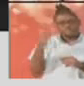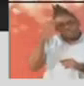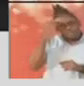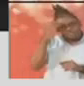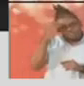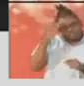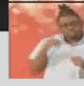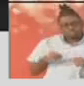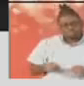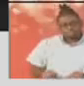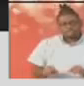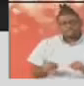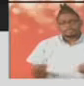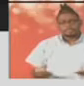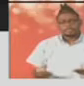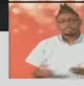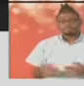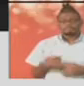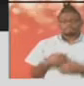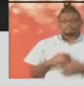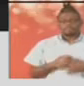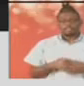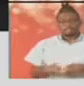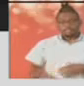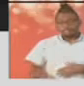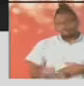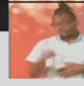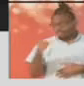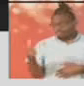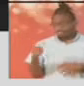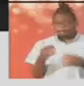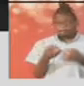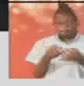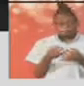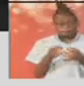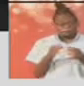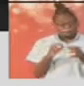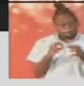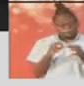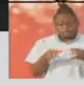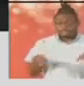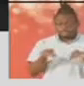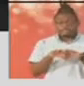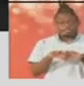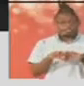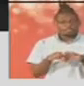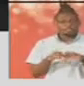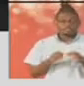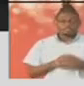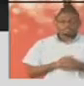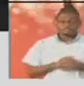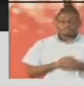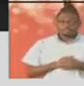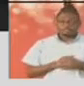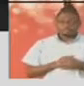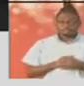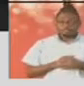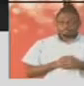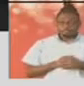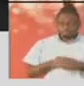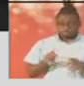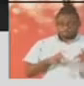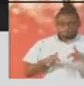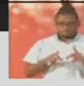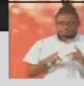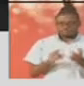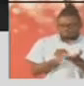important thing to note is that the cases that we see, the cases that we count, the cases that